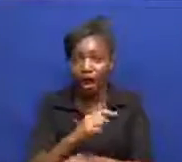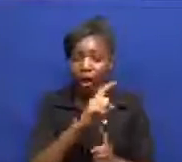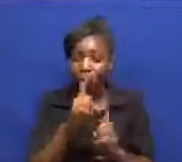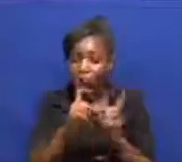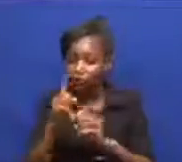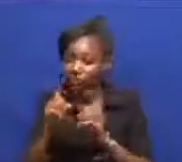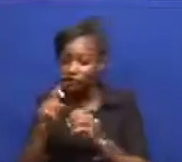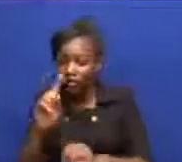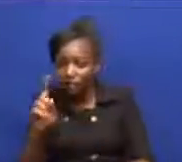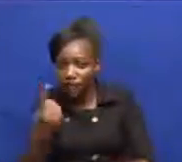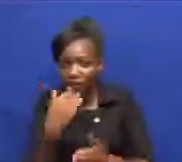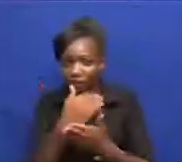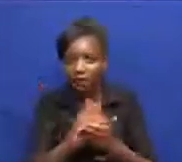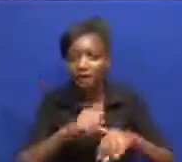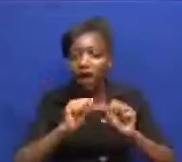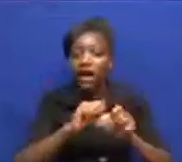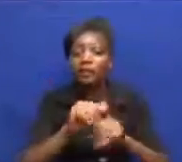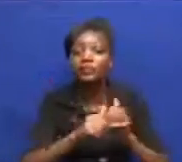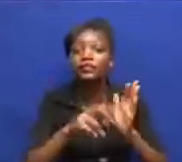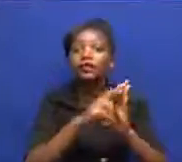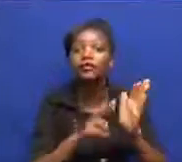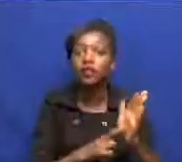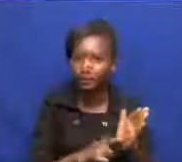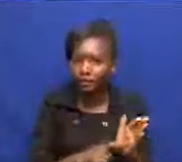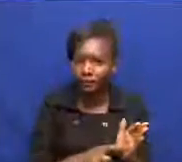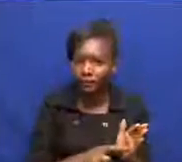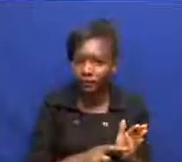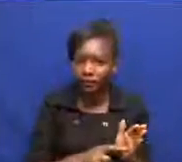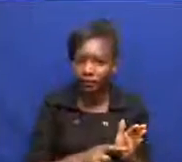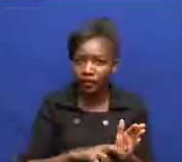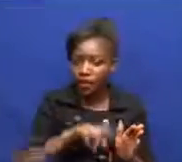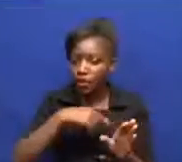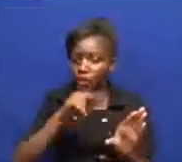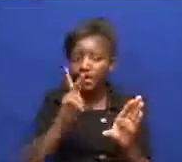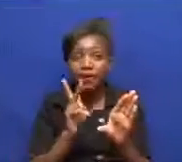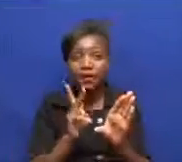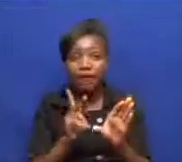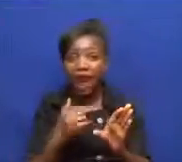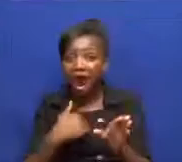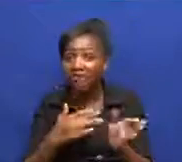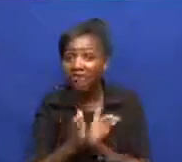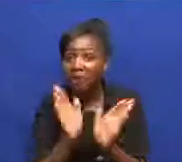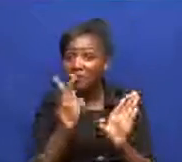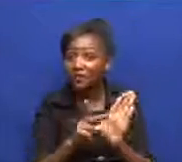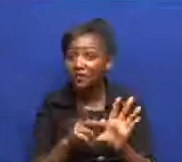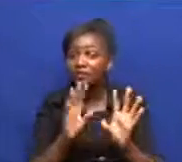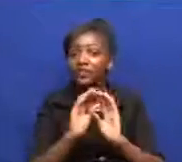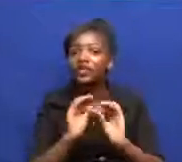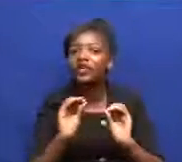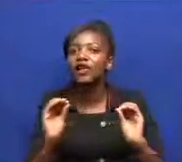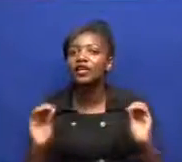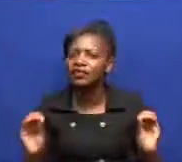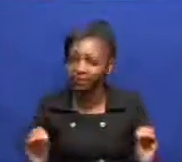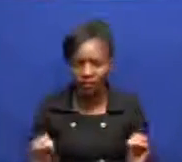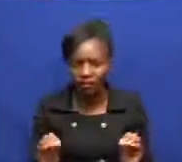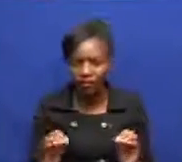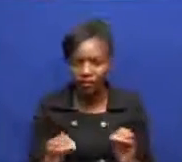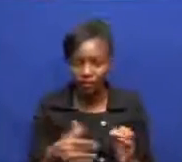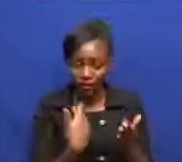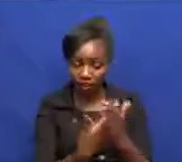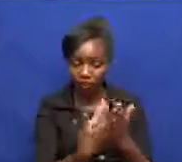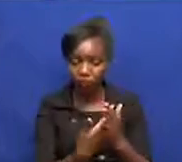any regulations in the agriculture sector. We are not subjected to public participation as anticipated in the Constitution